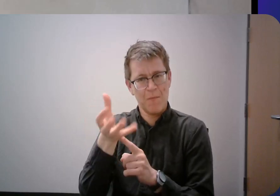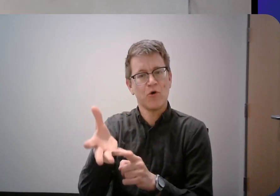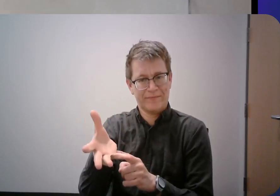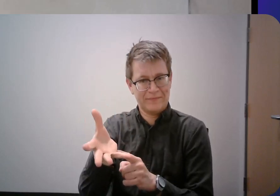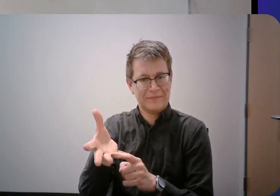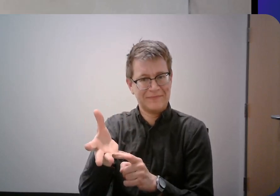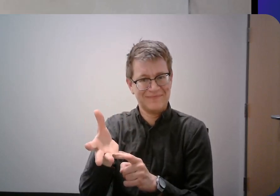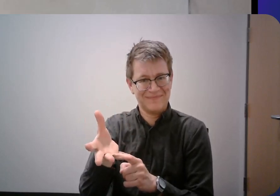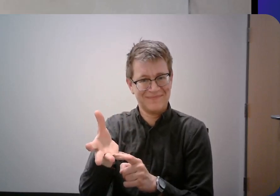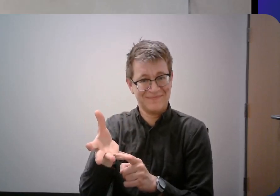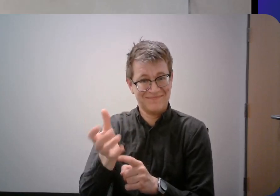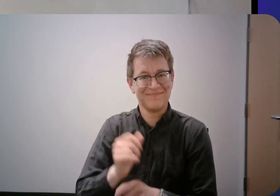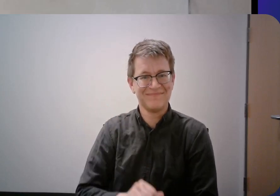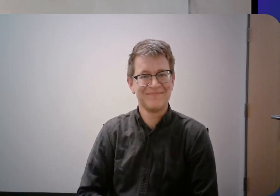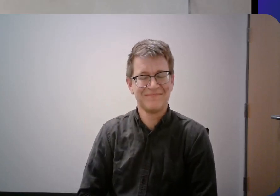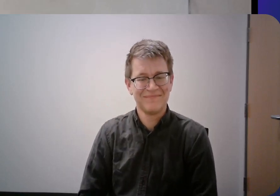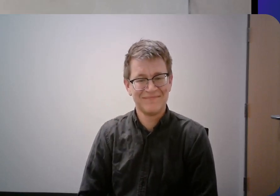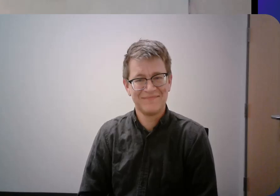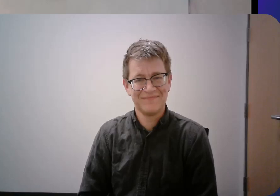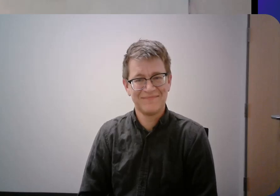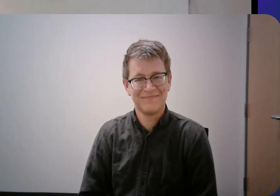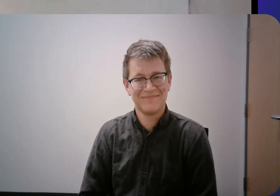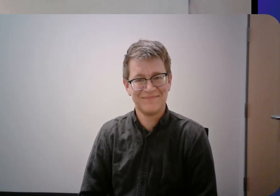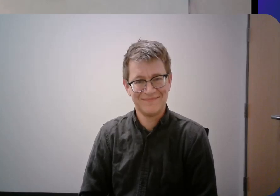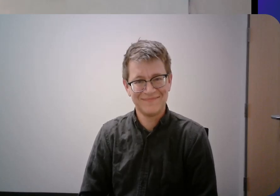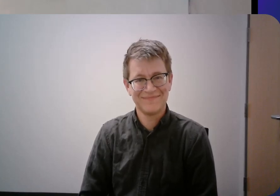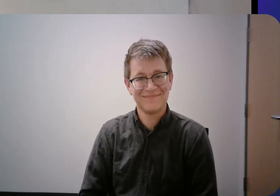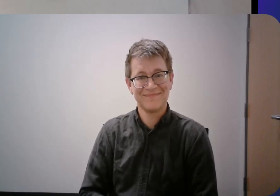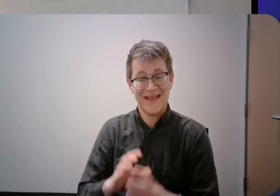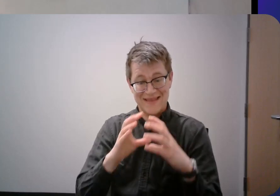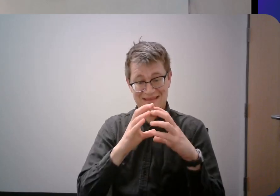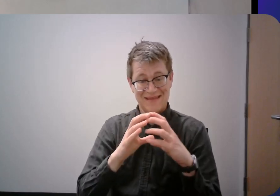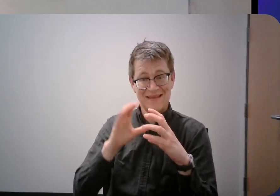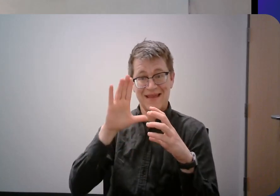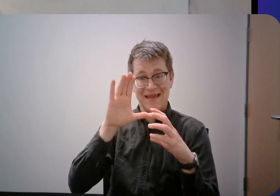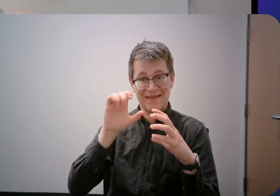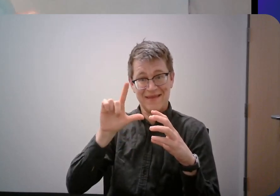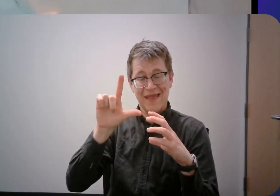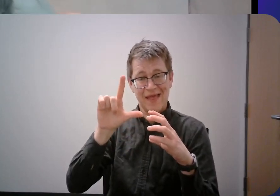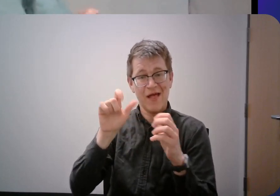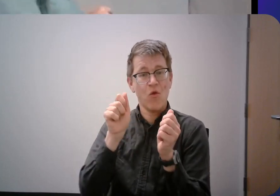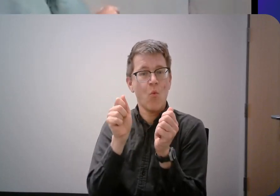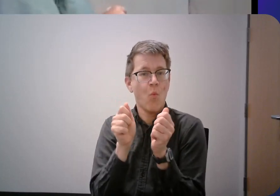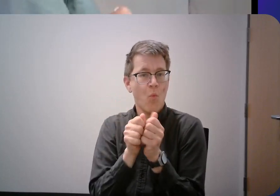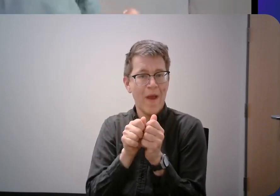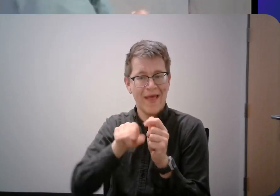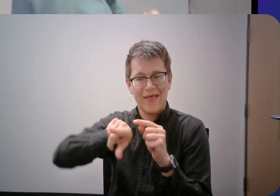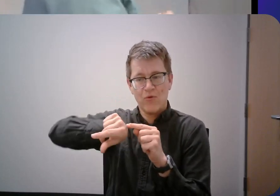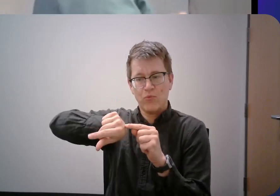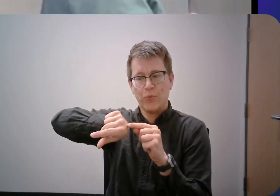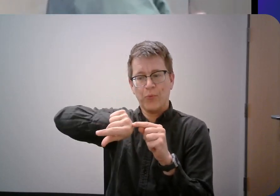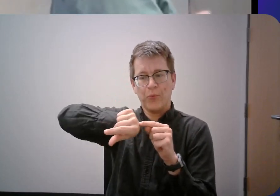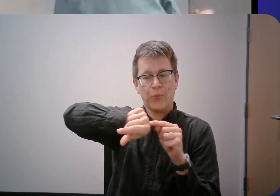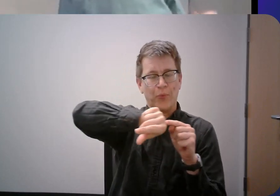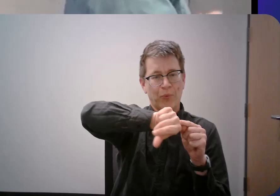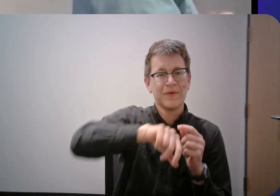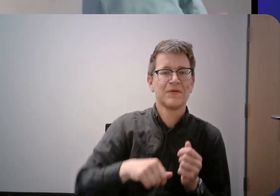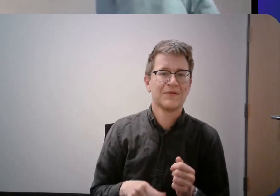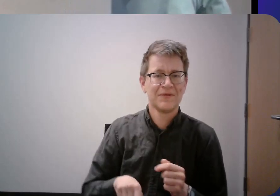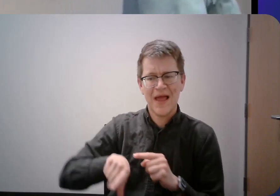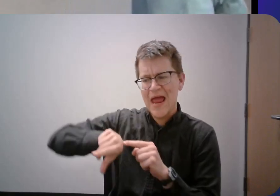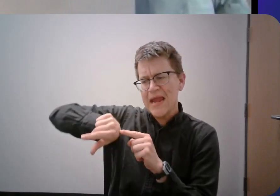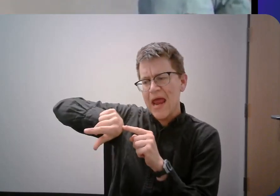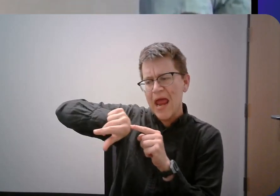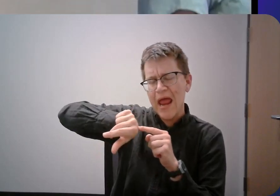Move? Movement. Where can a tail be used for movement in? Can I walk with a tail?